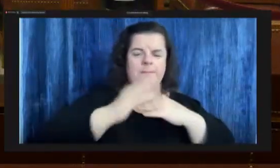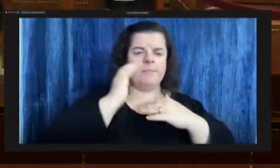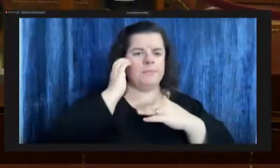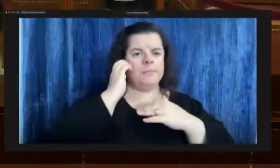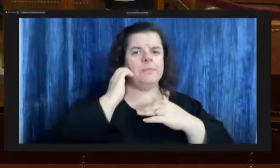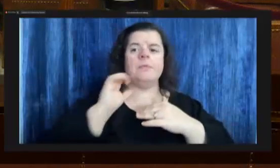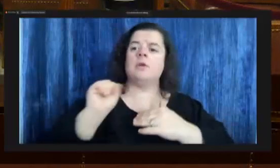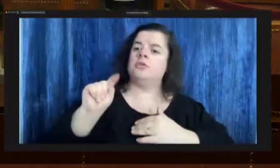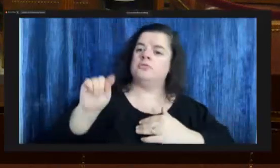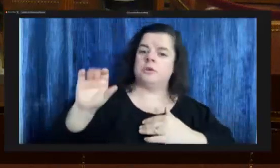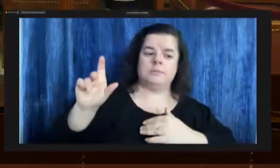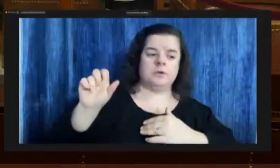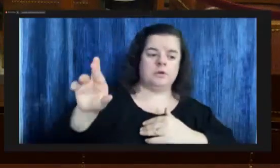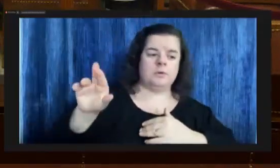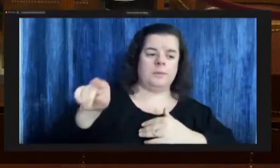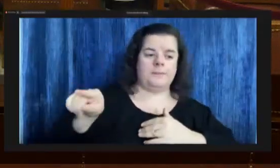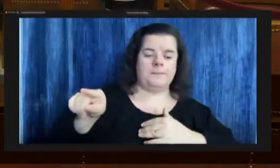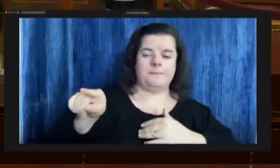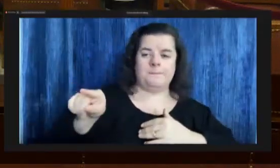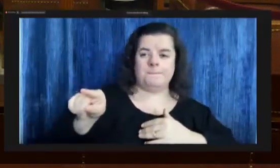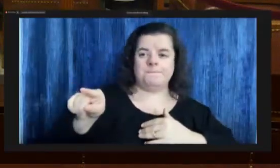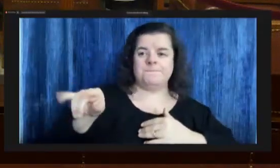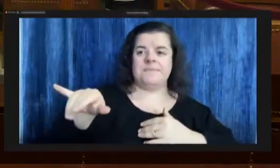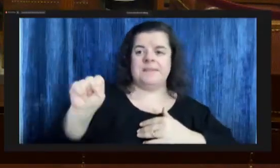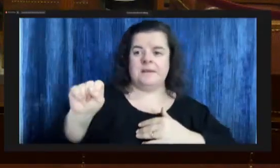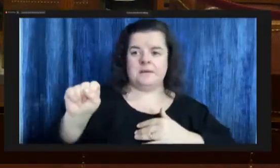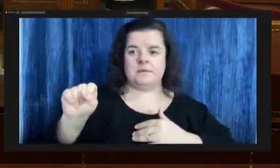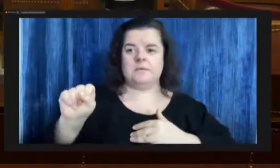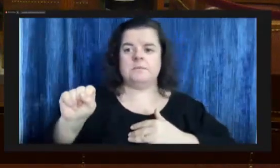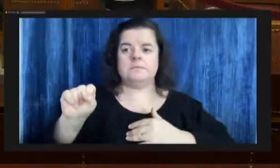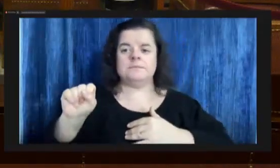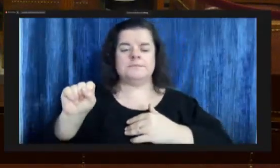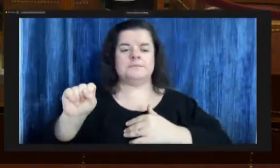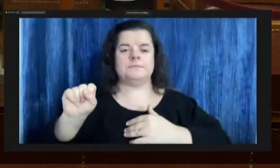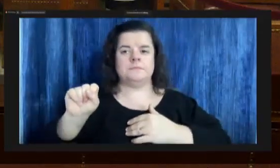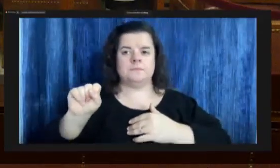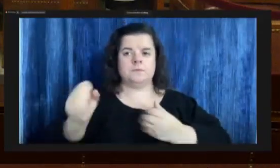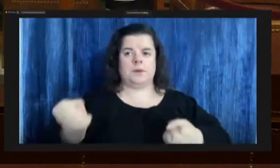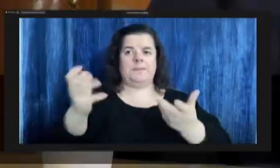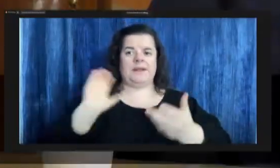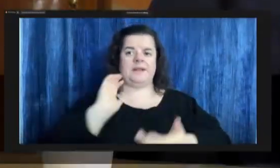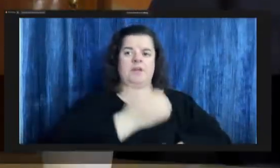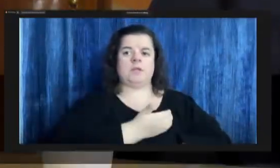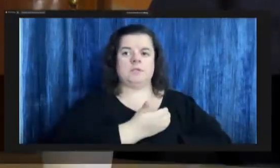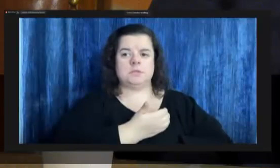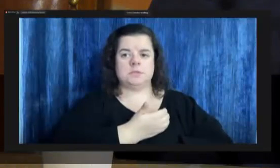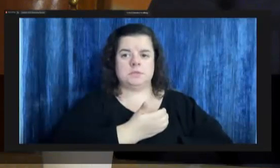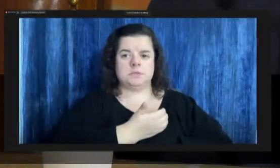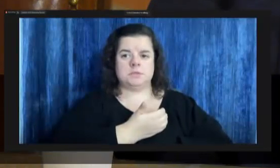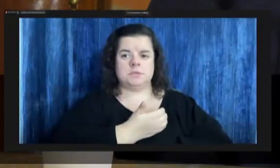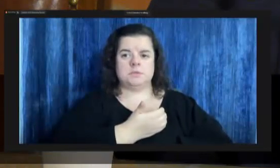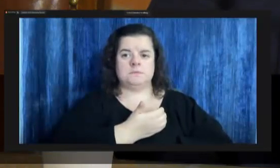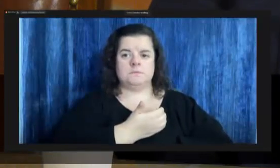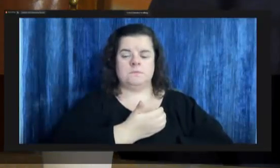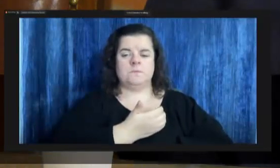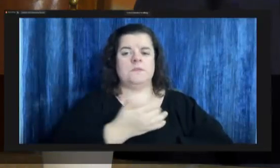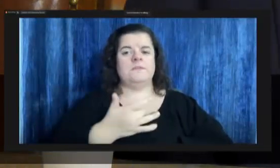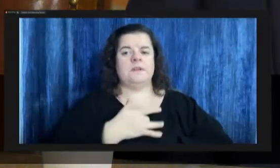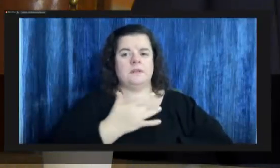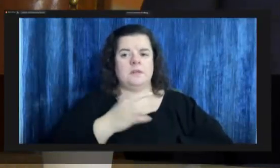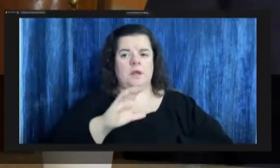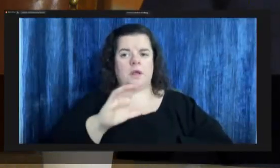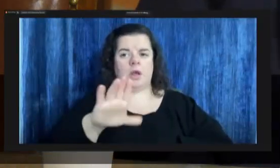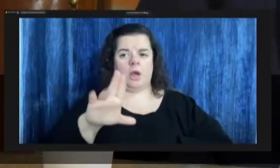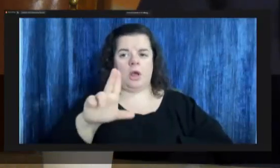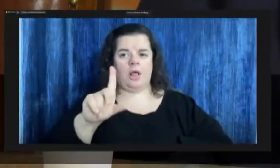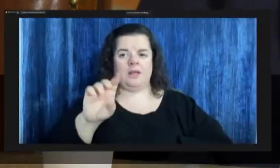Strasburger. Thank you. Yes. So many of us have cul-de-sacs that are concrete, and